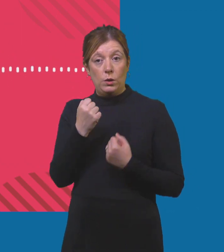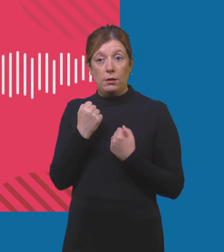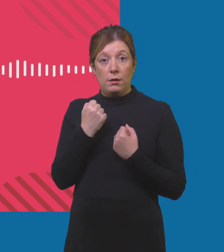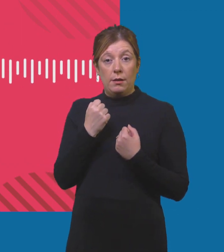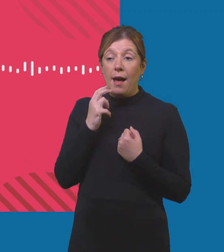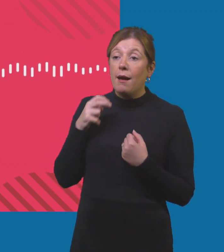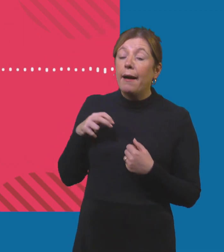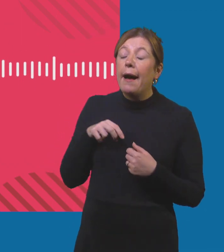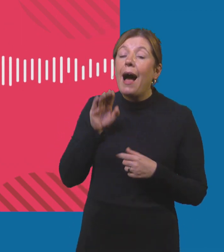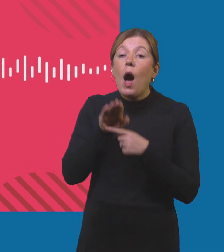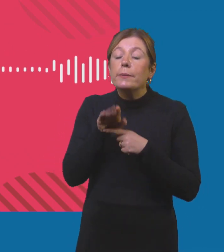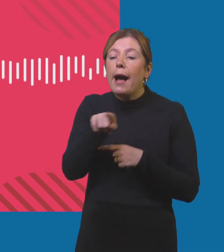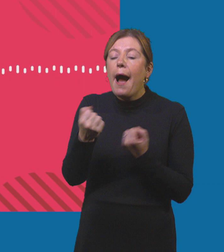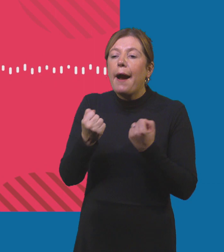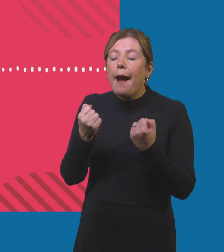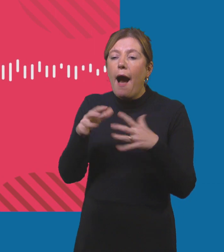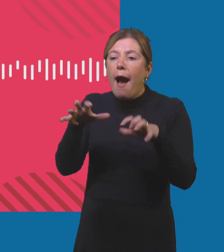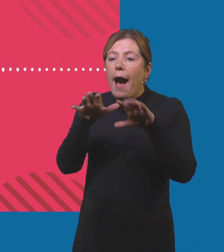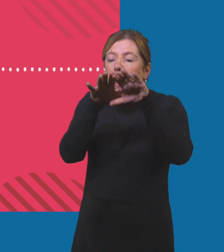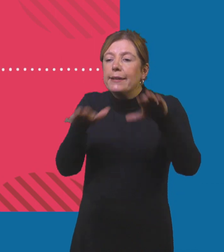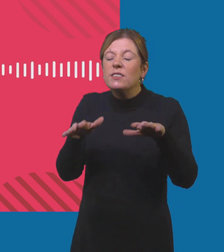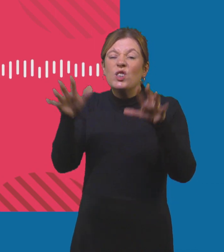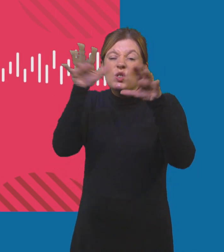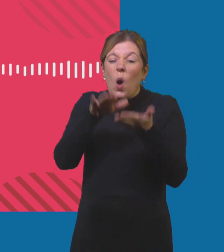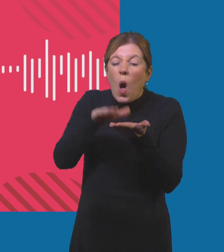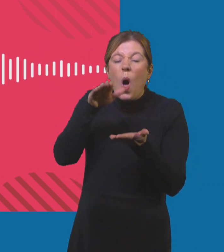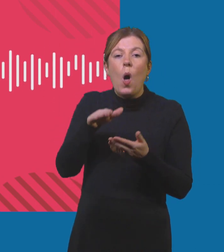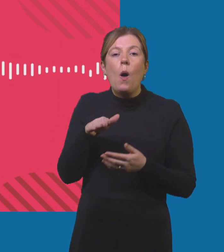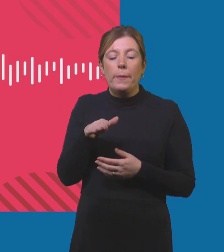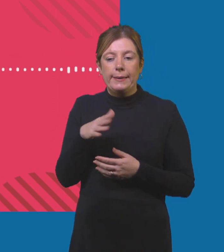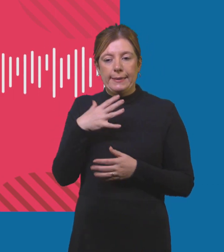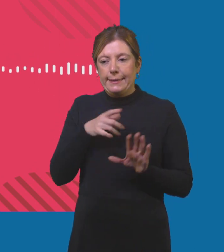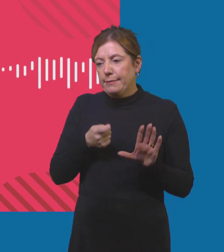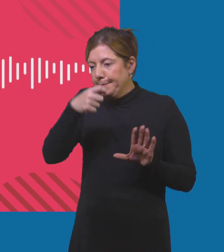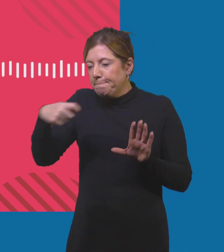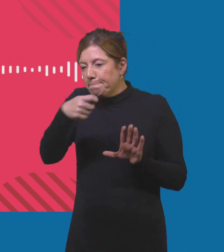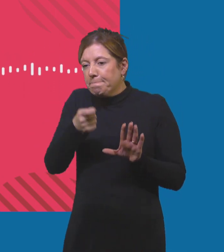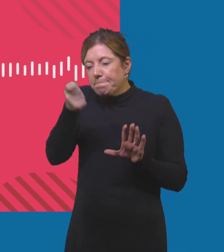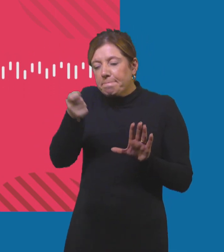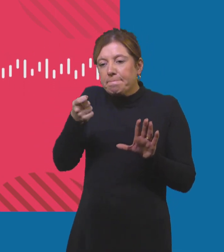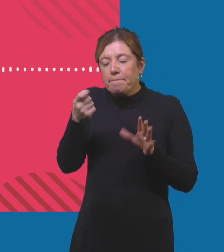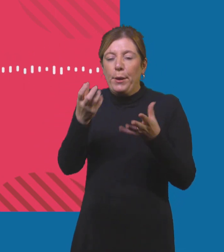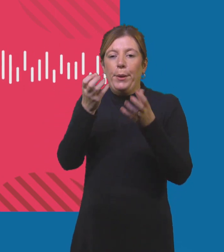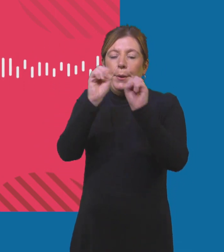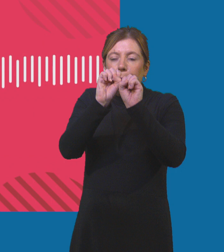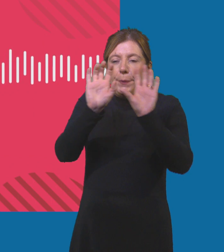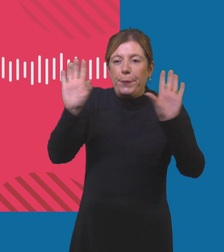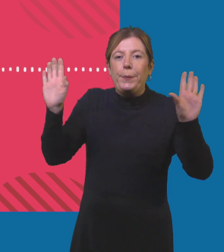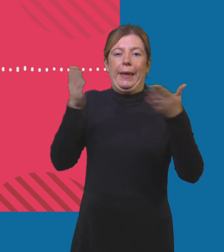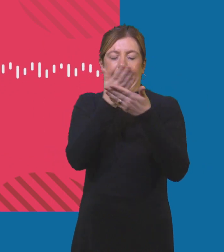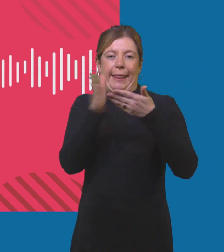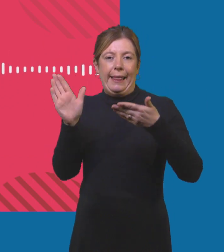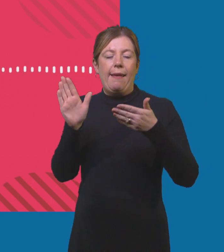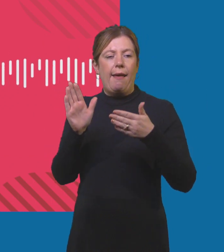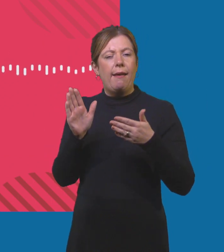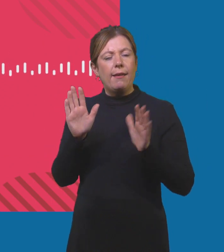to be frozen, or there's going to be snow on the car that you've got to get rid of. So, you know, you've got to have time for the car to defrost and to demist the windows and